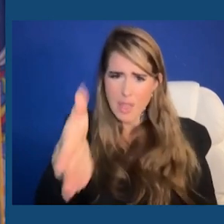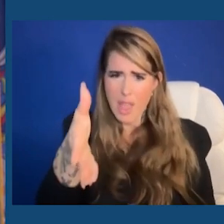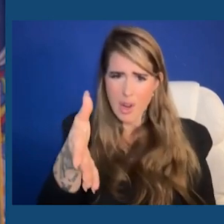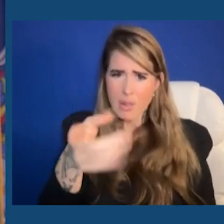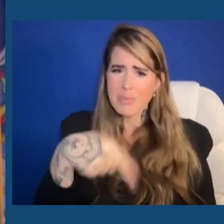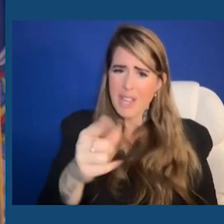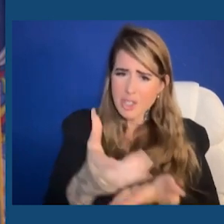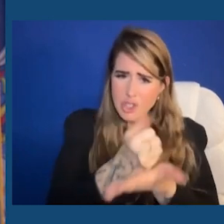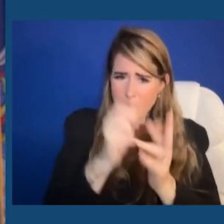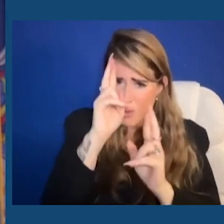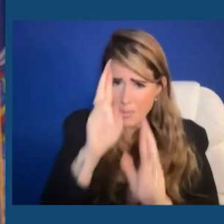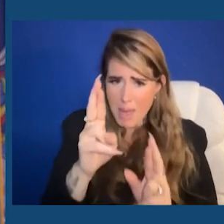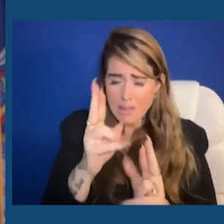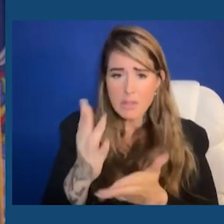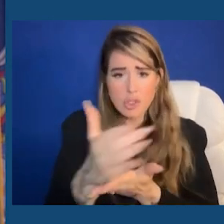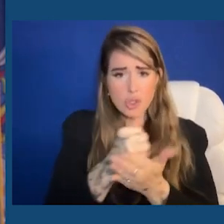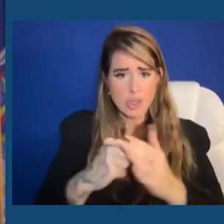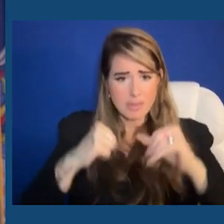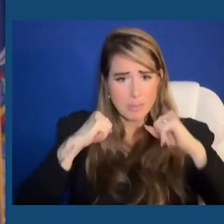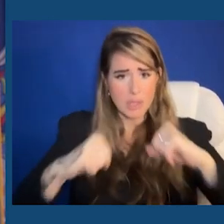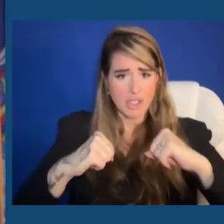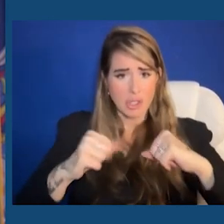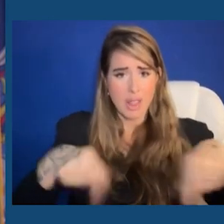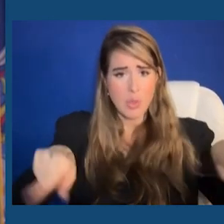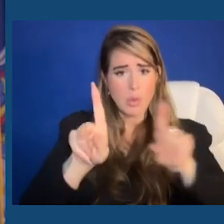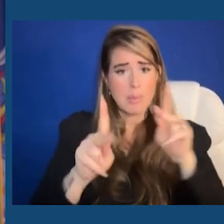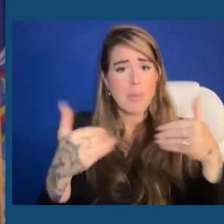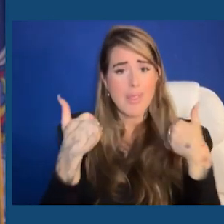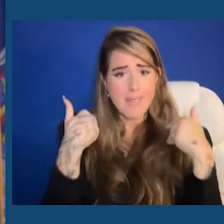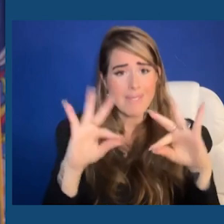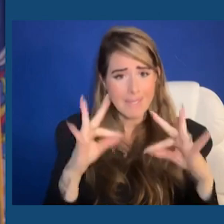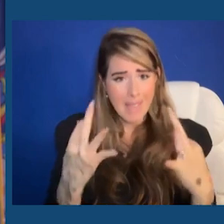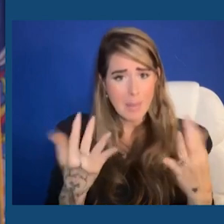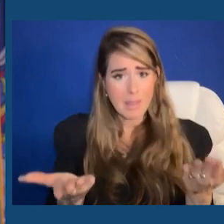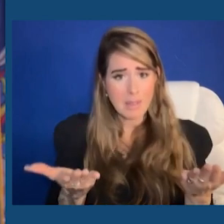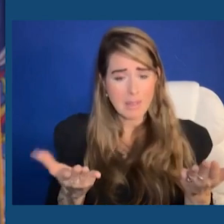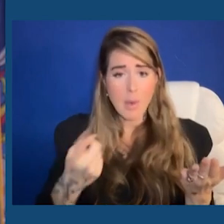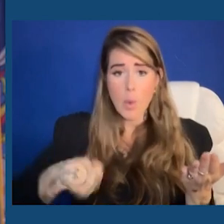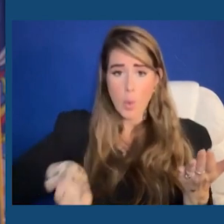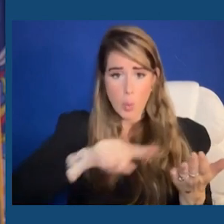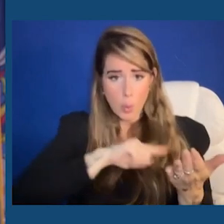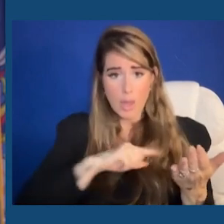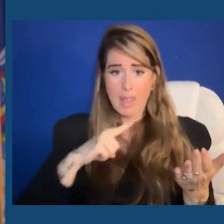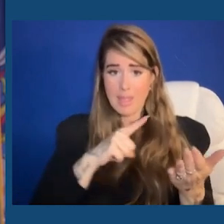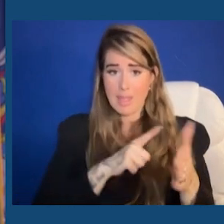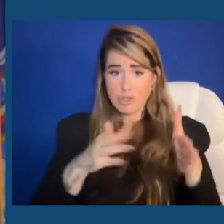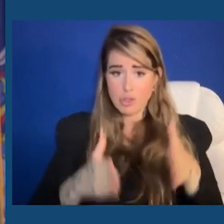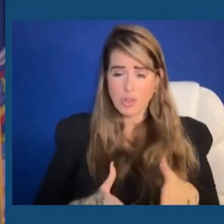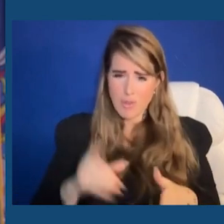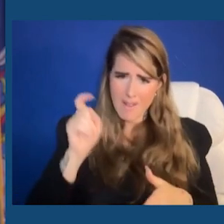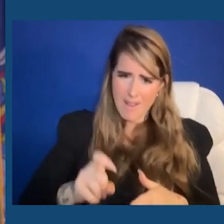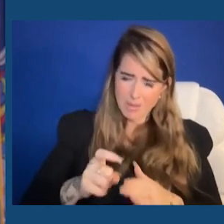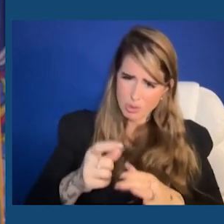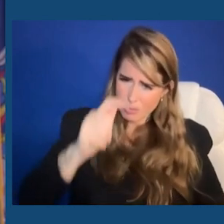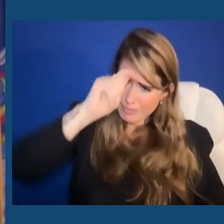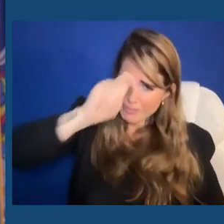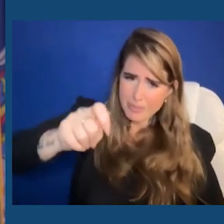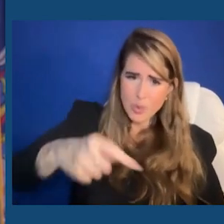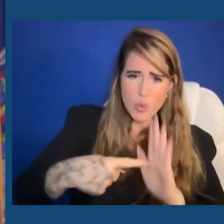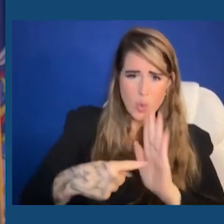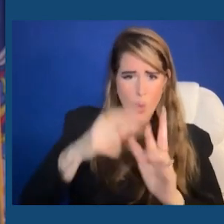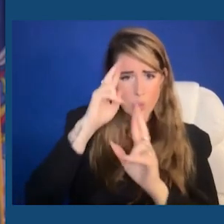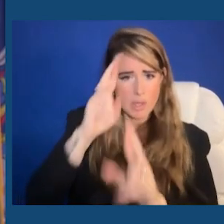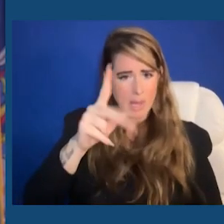protected. They have families. We, as legislators, have to give them the dignity and the respect that they deserved.